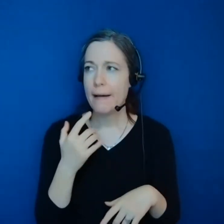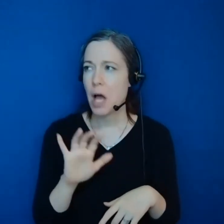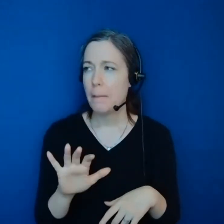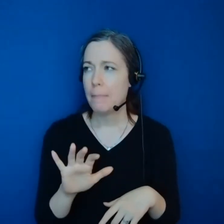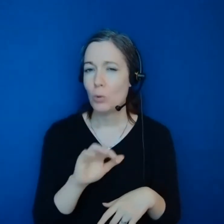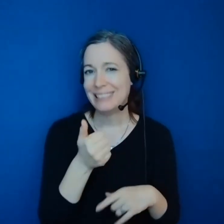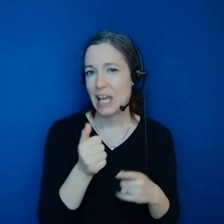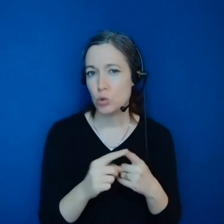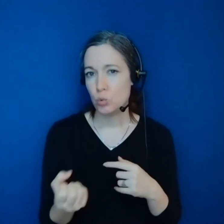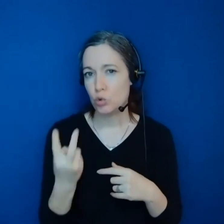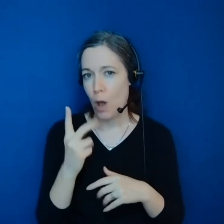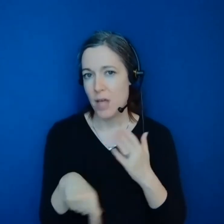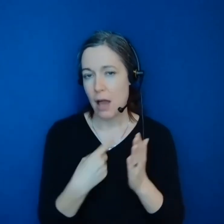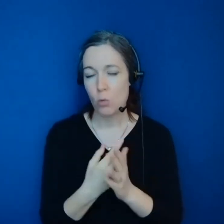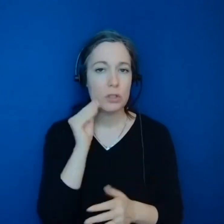homework each week.